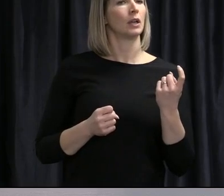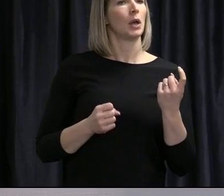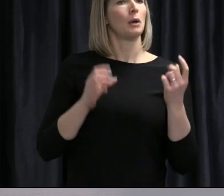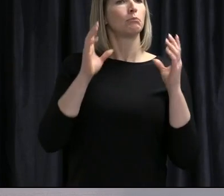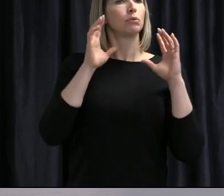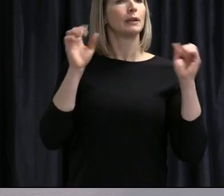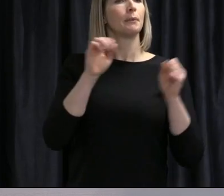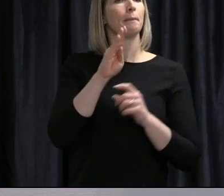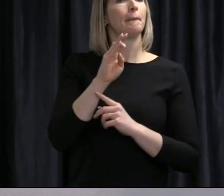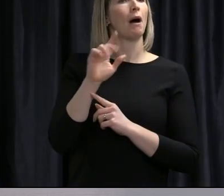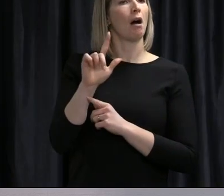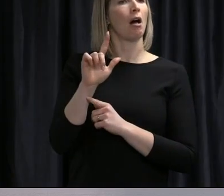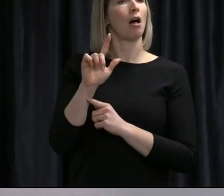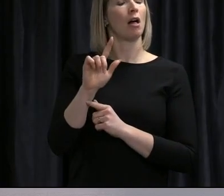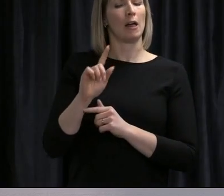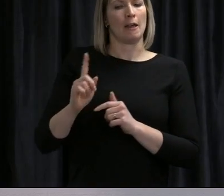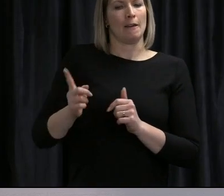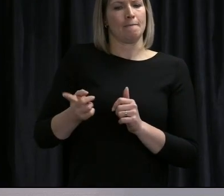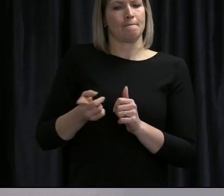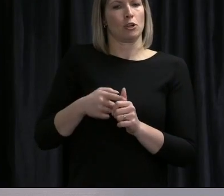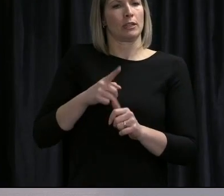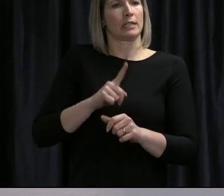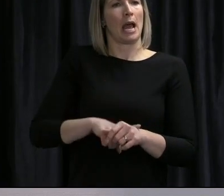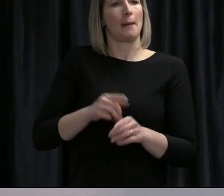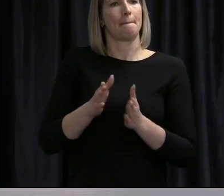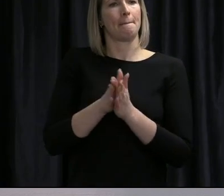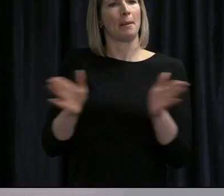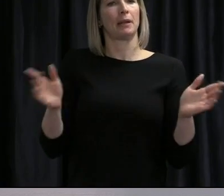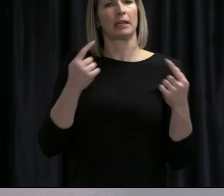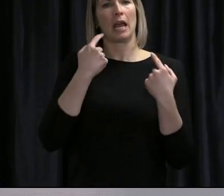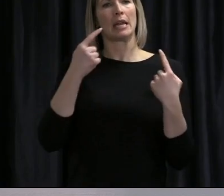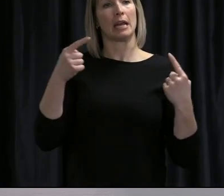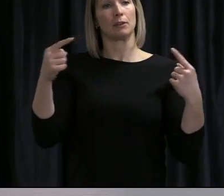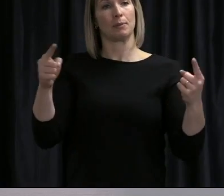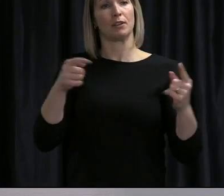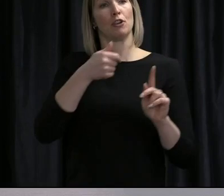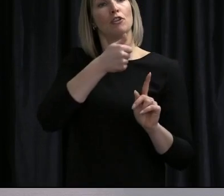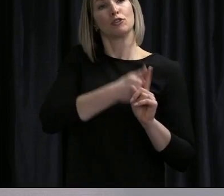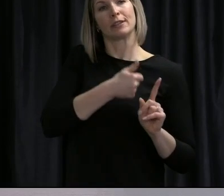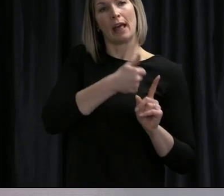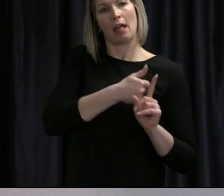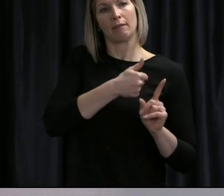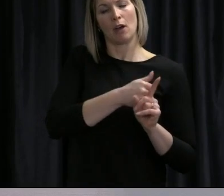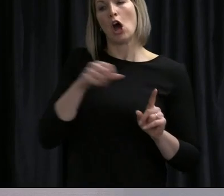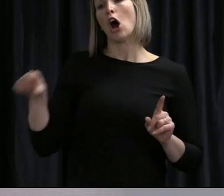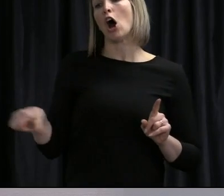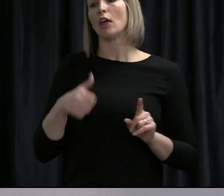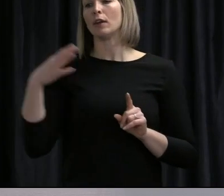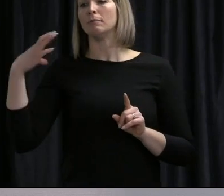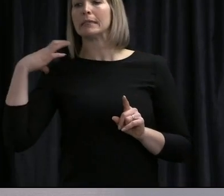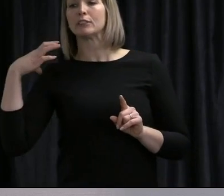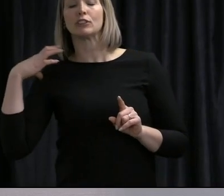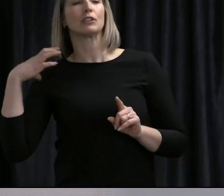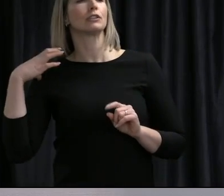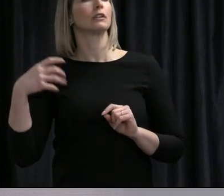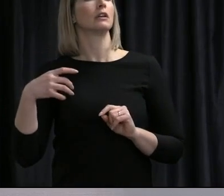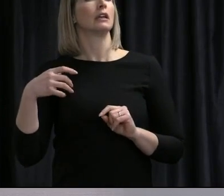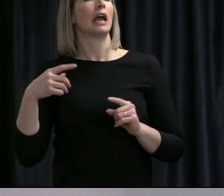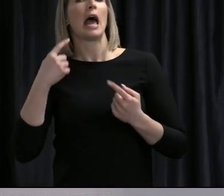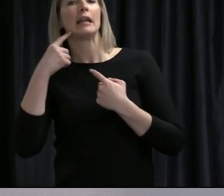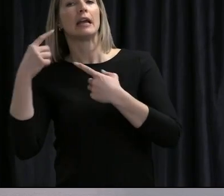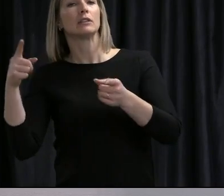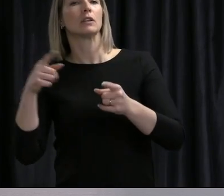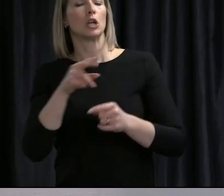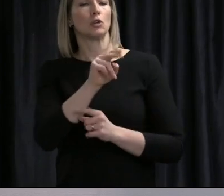the fact that this is the first time you've spoken publicly over quite a few days on this. Compared to, for example, other provinces, when Nova Scotia had their